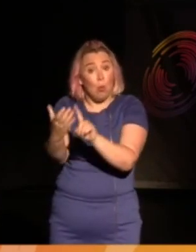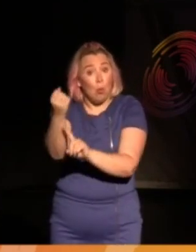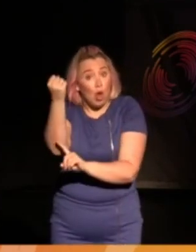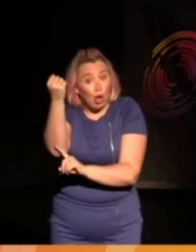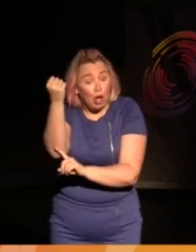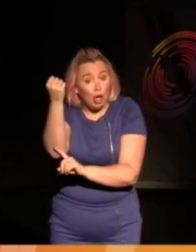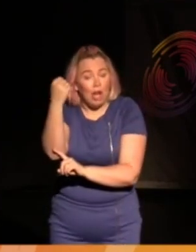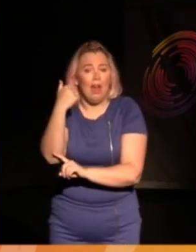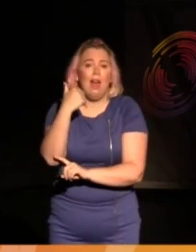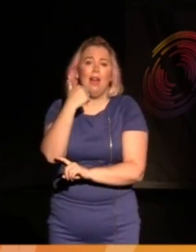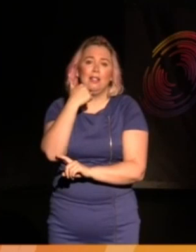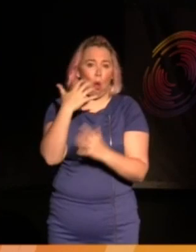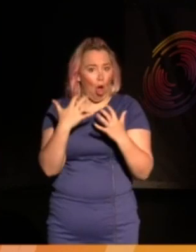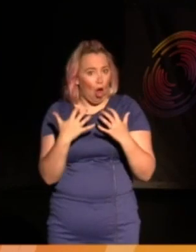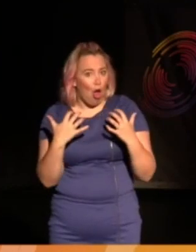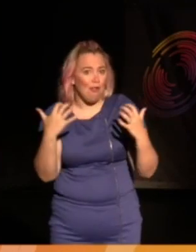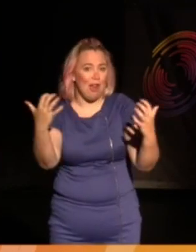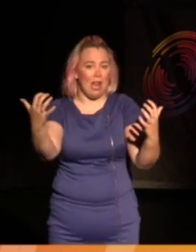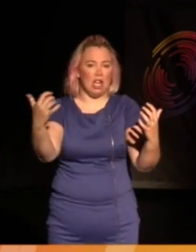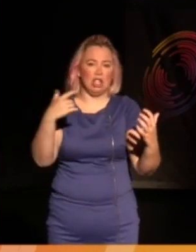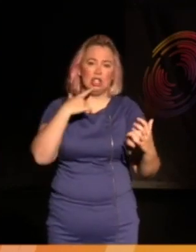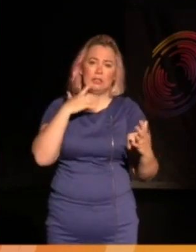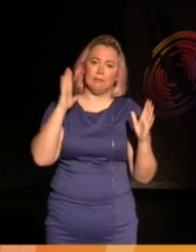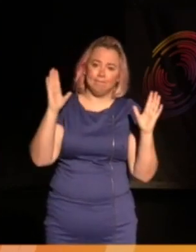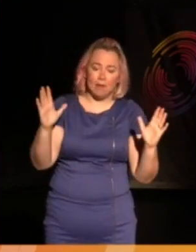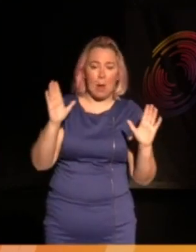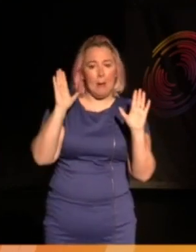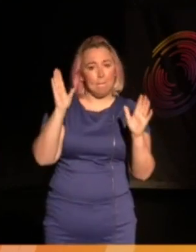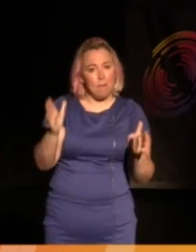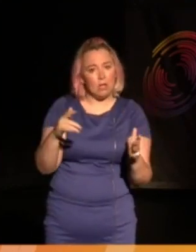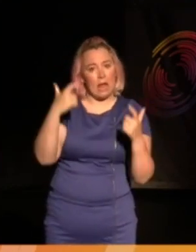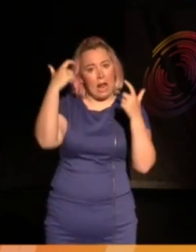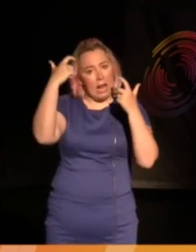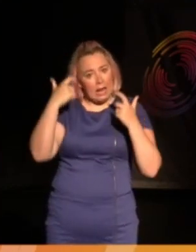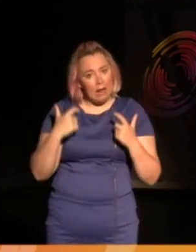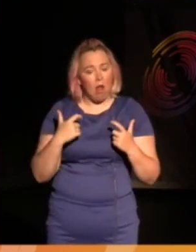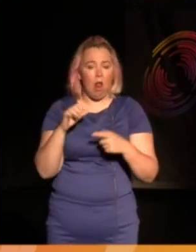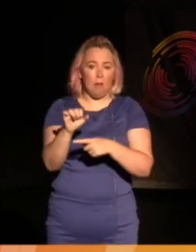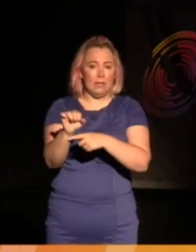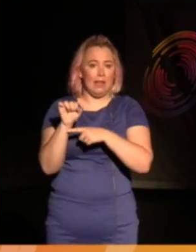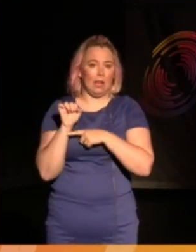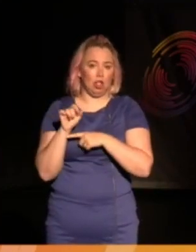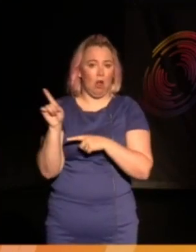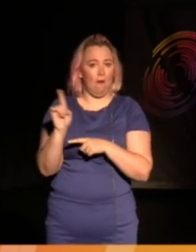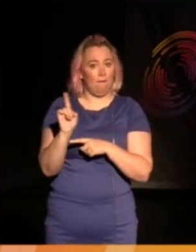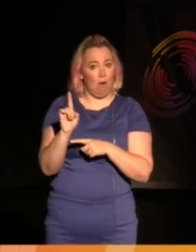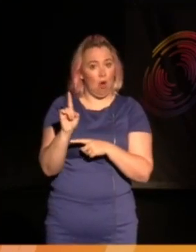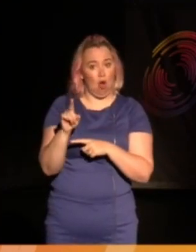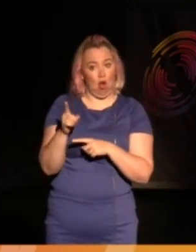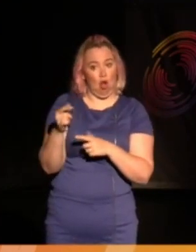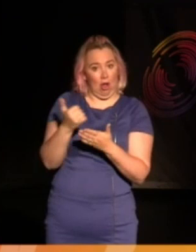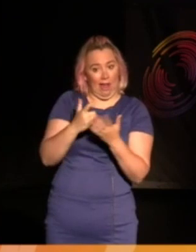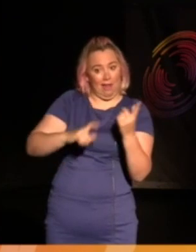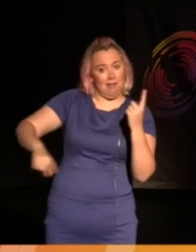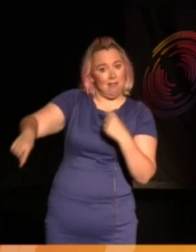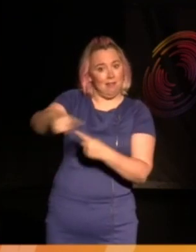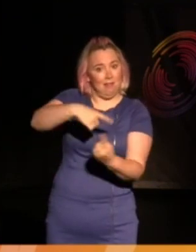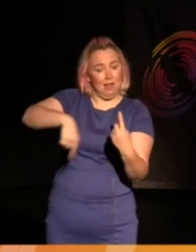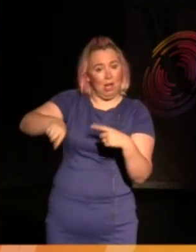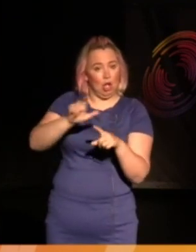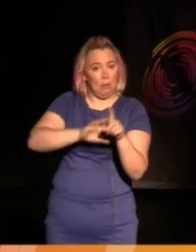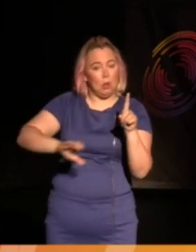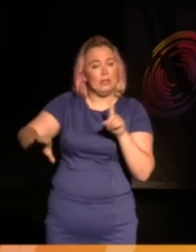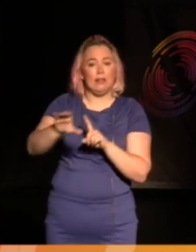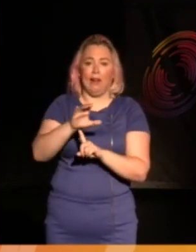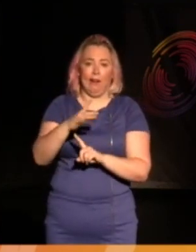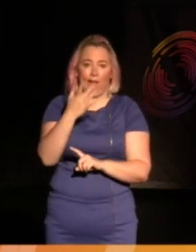she made the case for basic legal protections for gay equality. Her proposal was summarily defeated